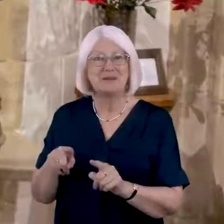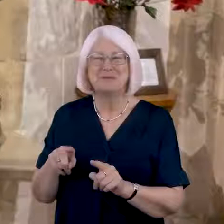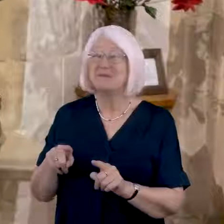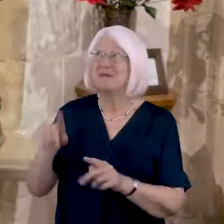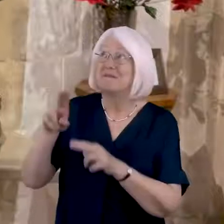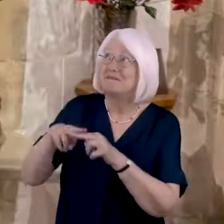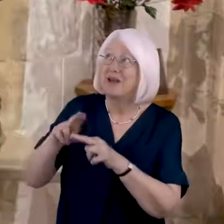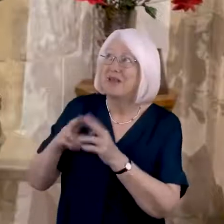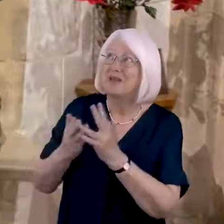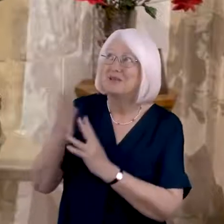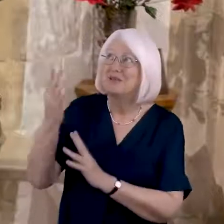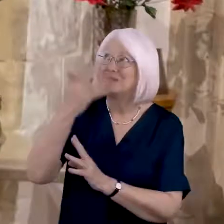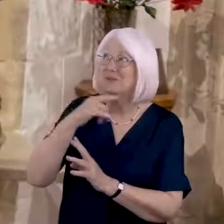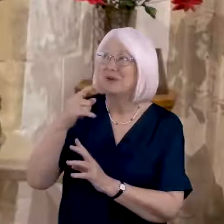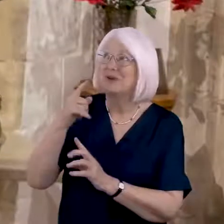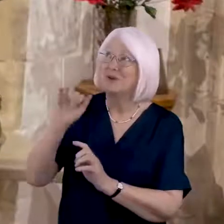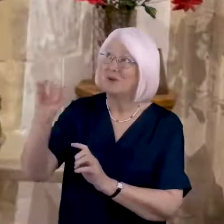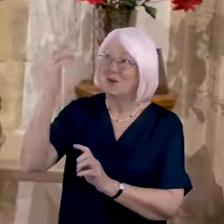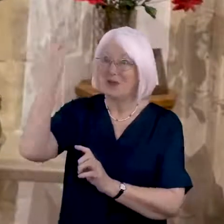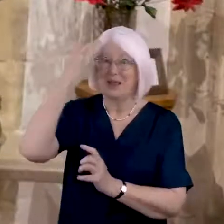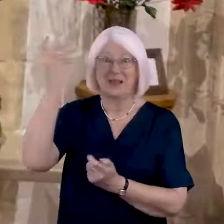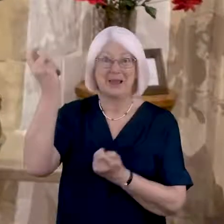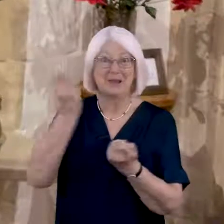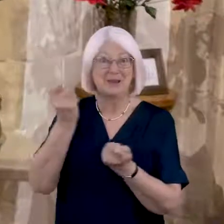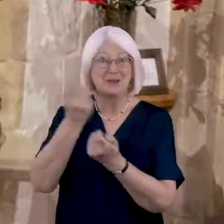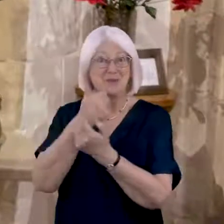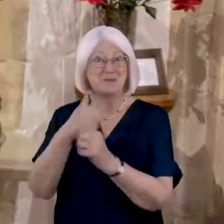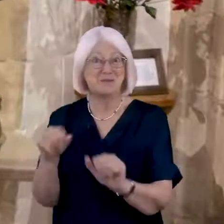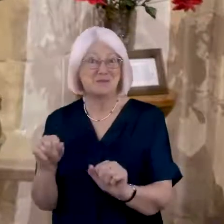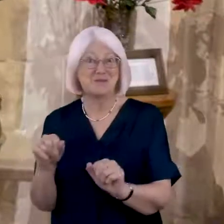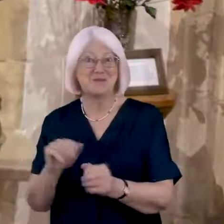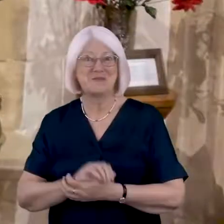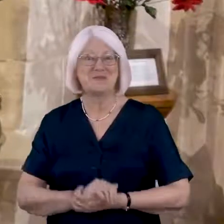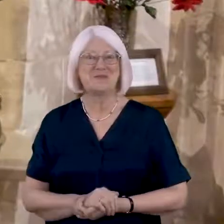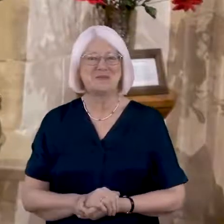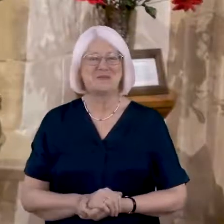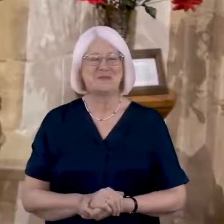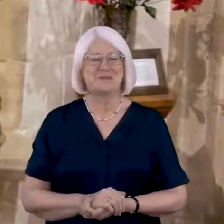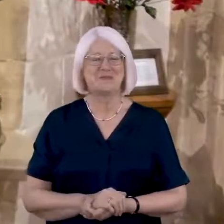Father, by your Spirit, bring in your kingdom.